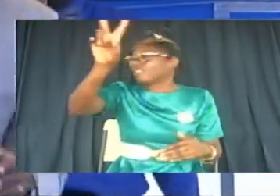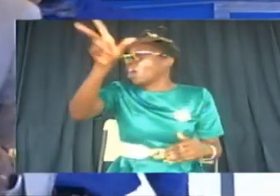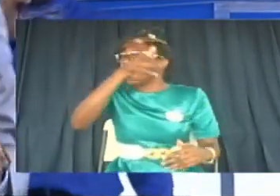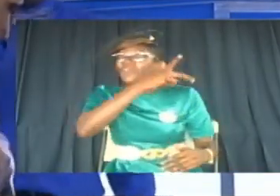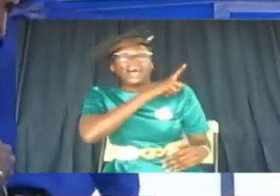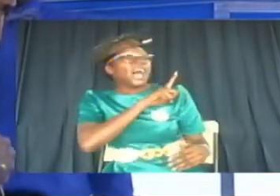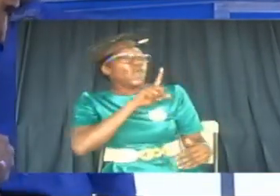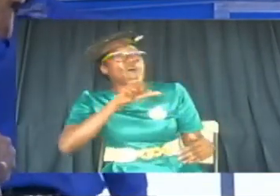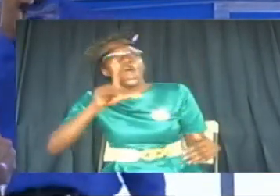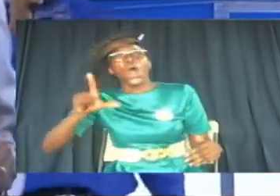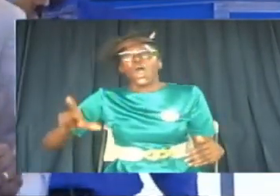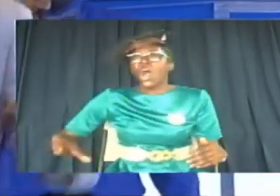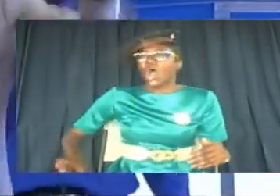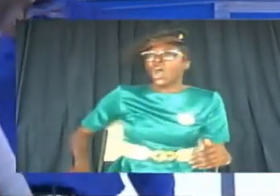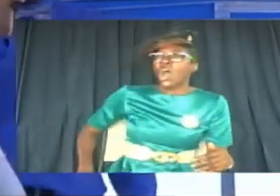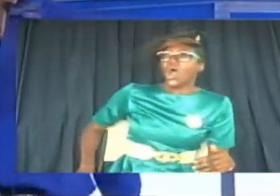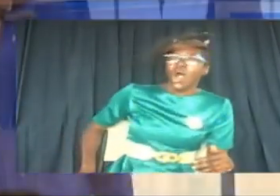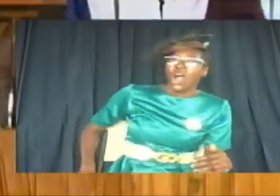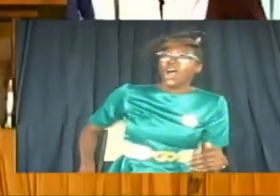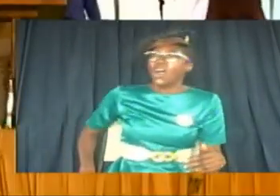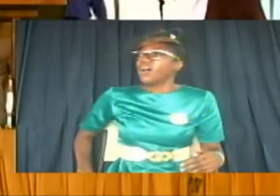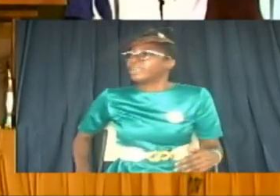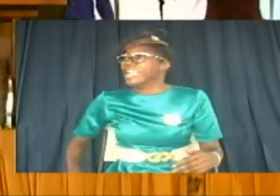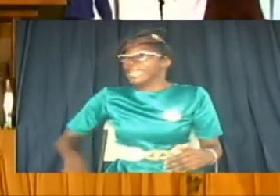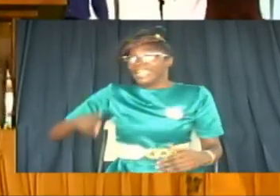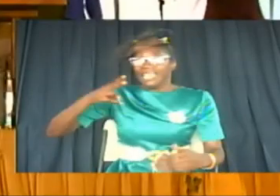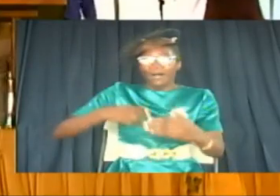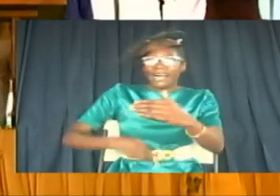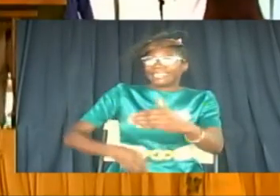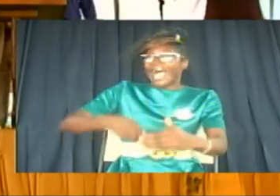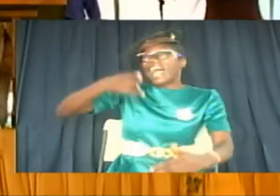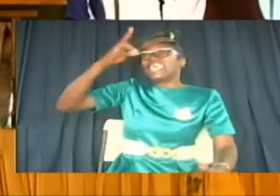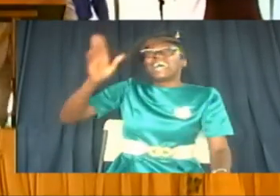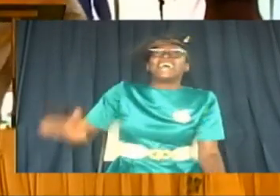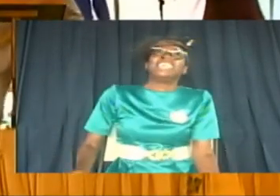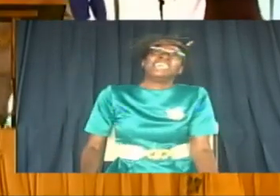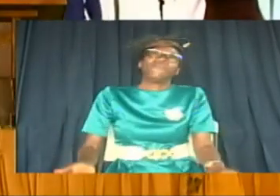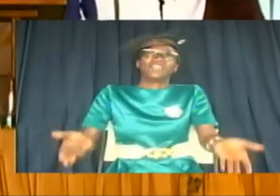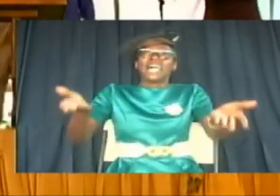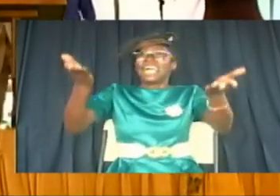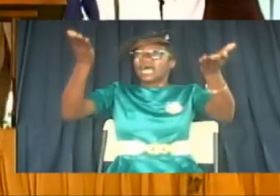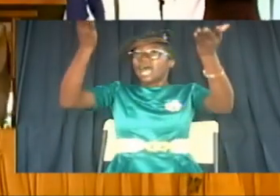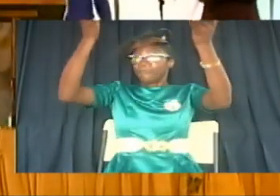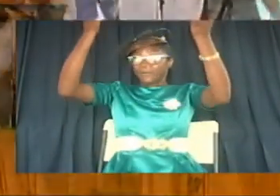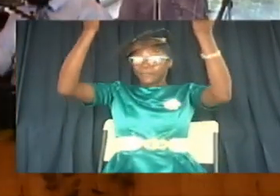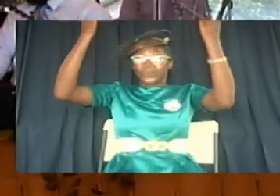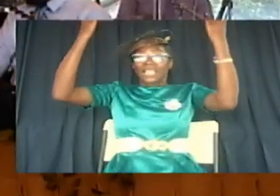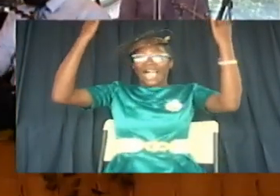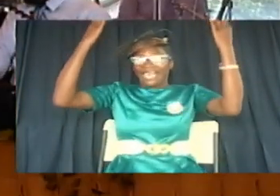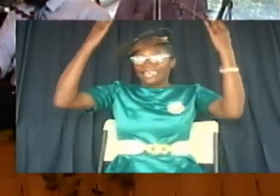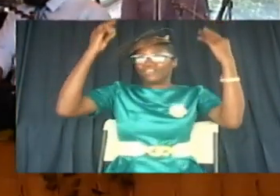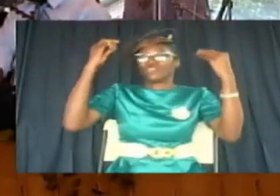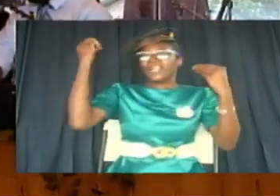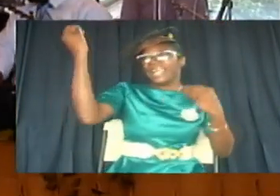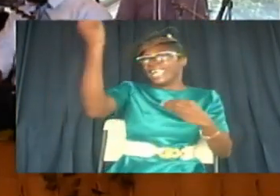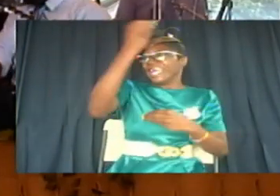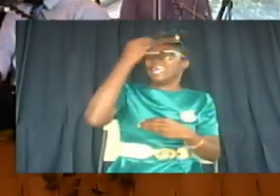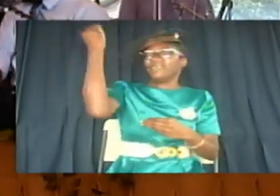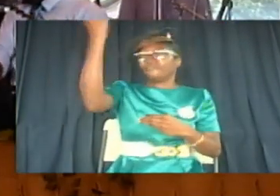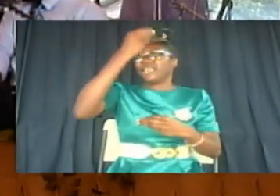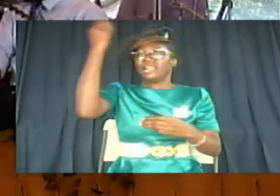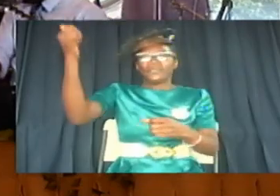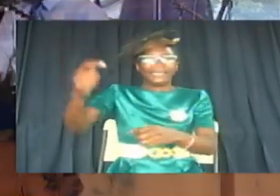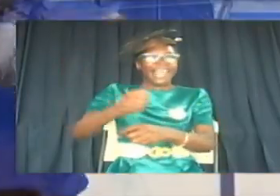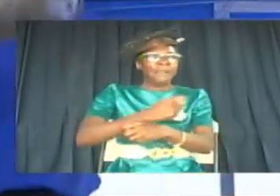Isaiah saw the Lord. He was high and lifted up. He was high and lifted up. And his